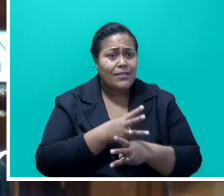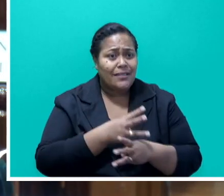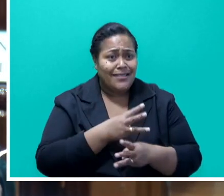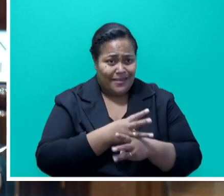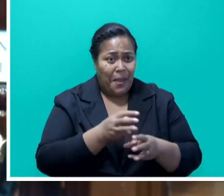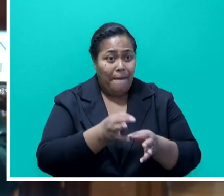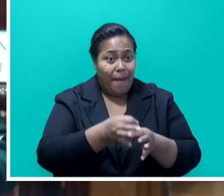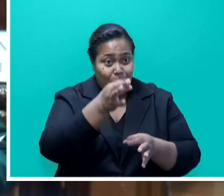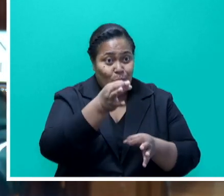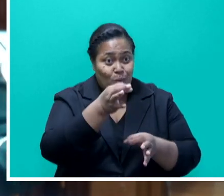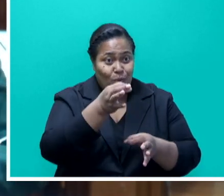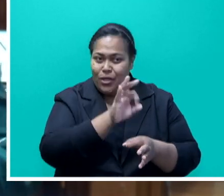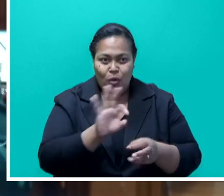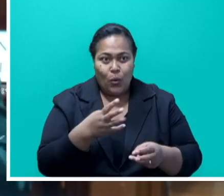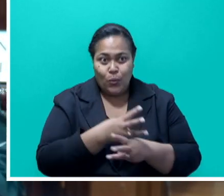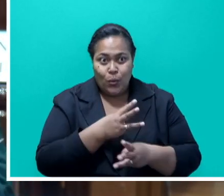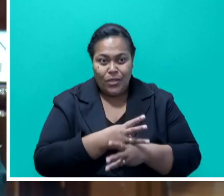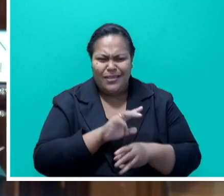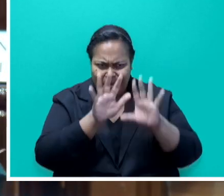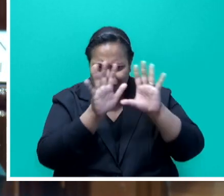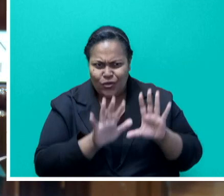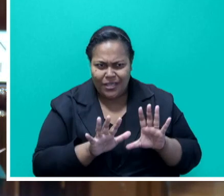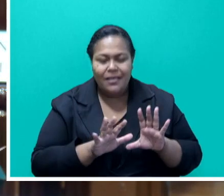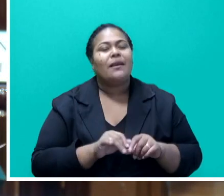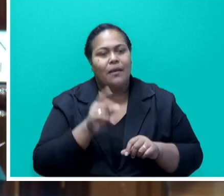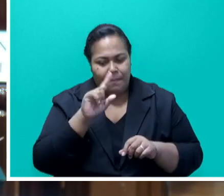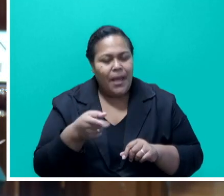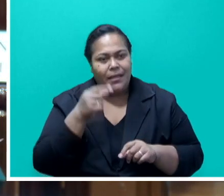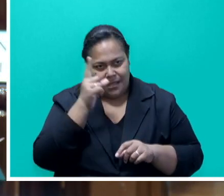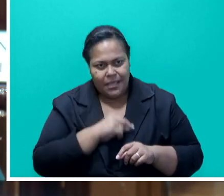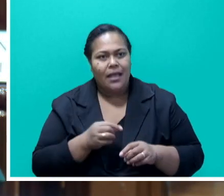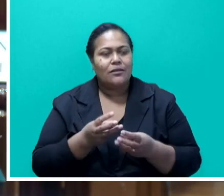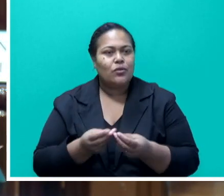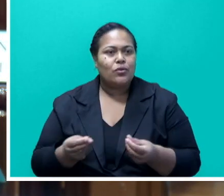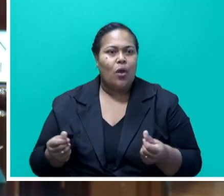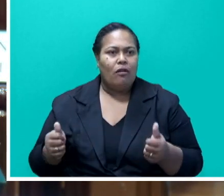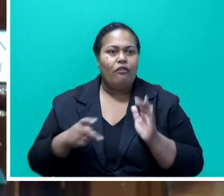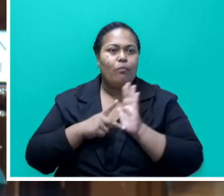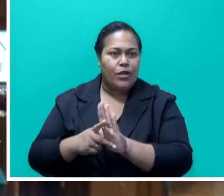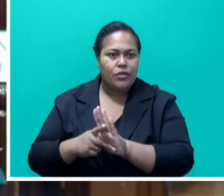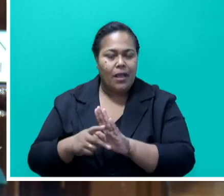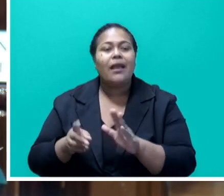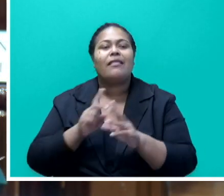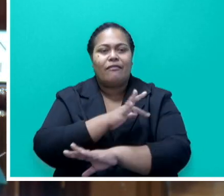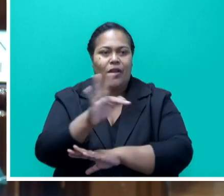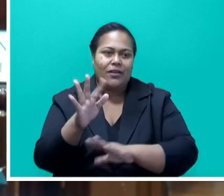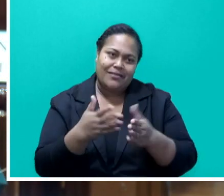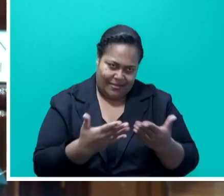bamboo can help ease the pressure on our native forests. And this will be a significant development